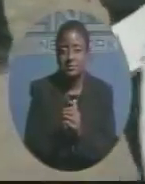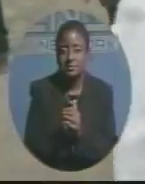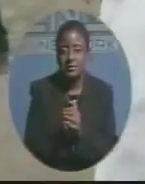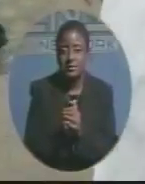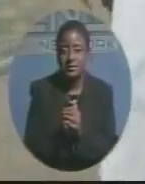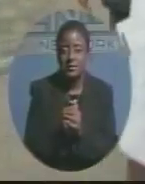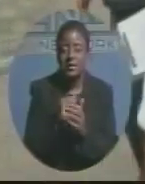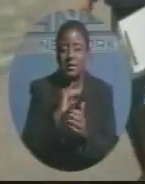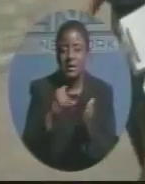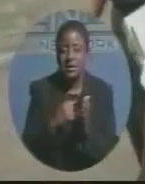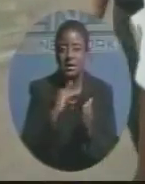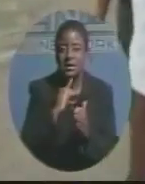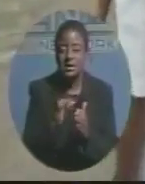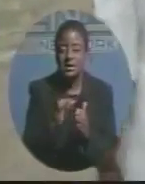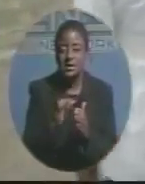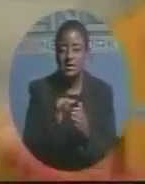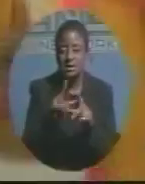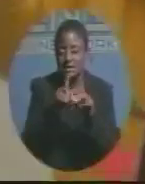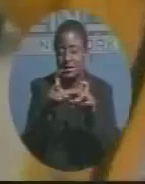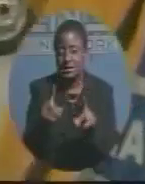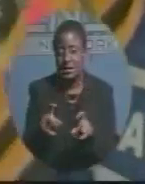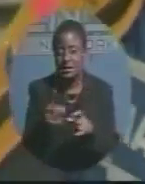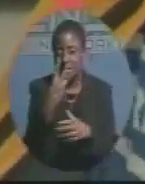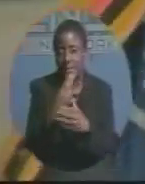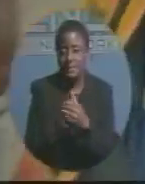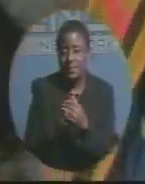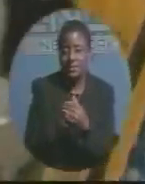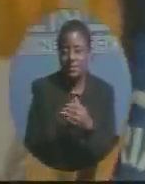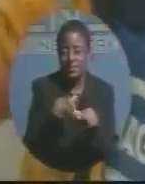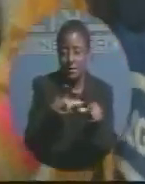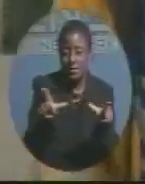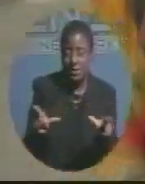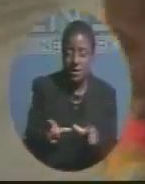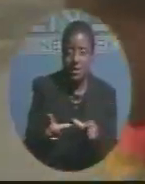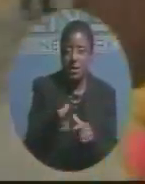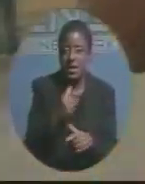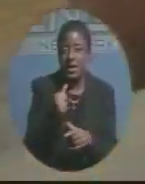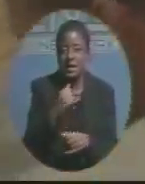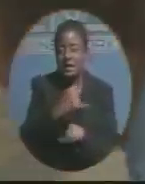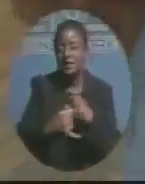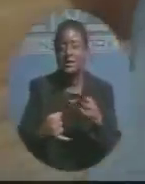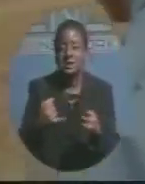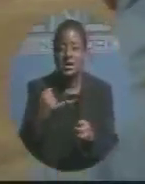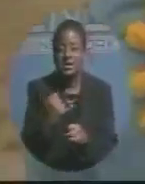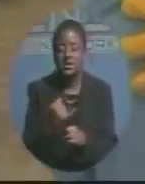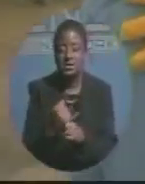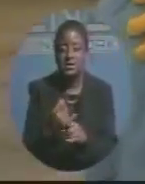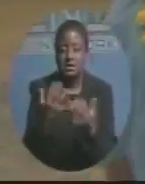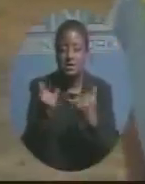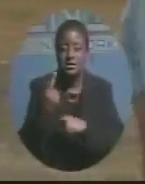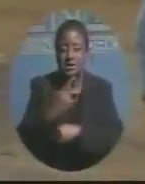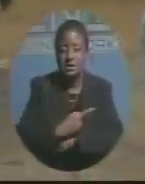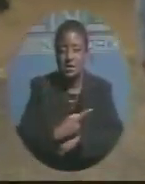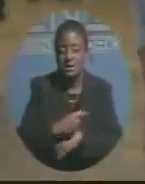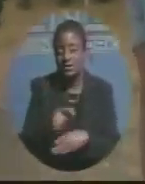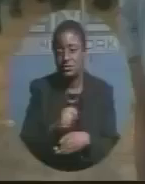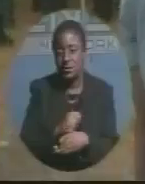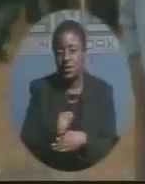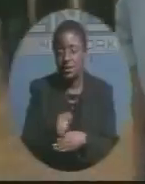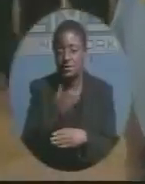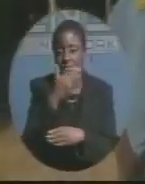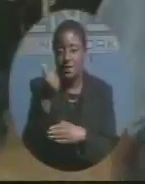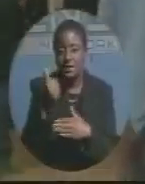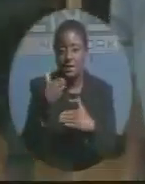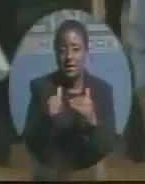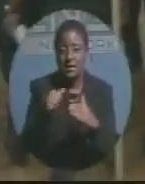evaluators. Civil Aviation Director Patrick Roll says today's simulation was much better than those conducted in previous years, but